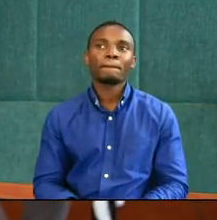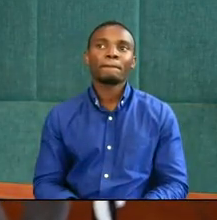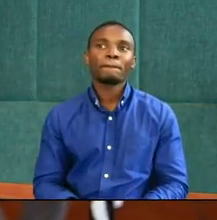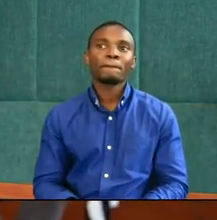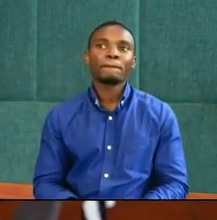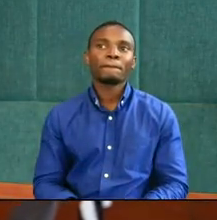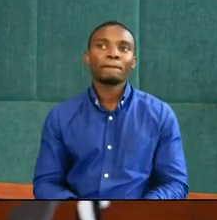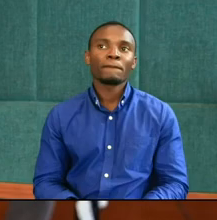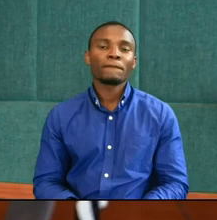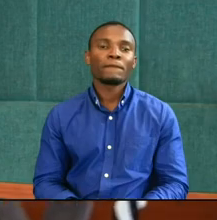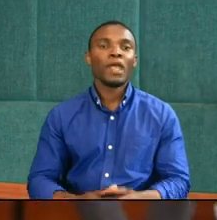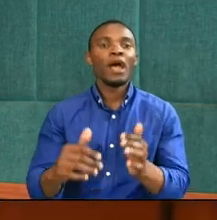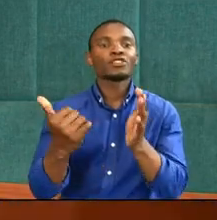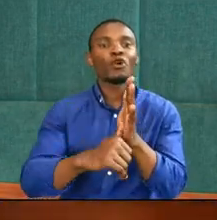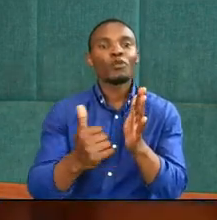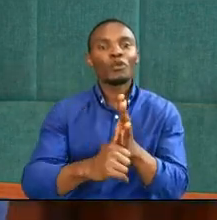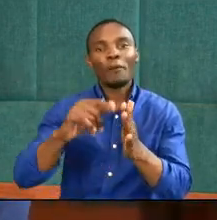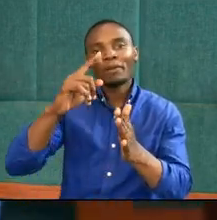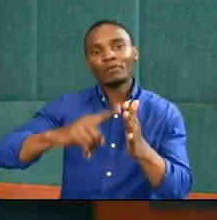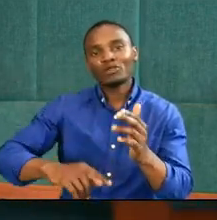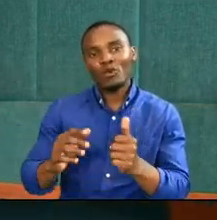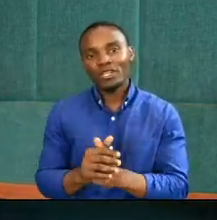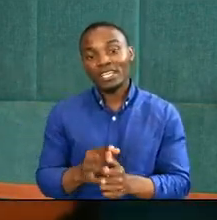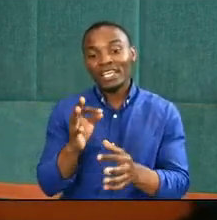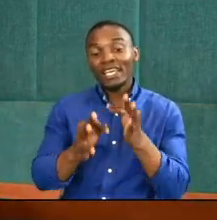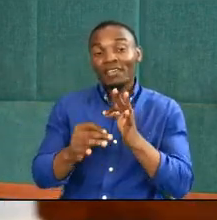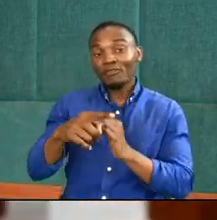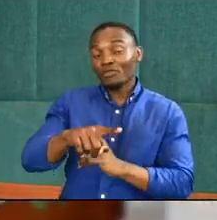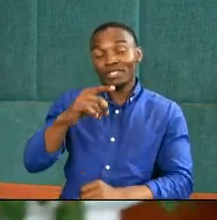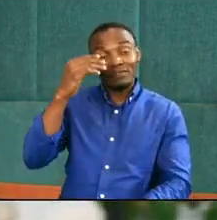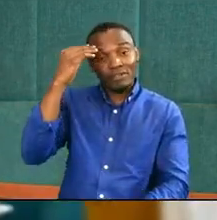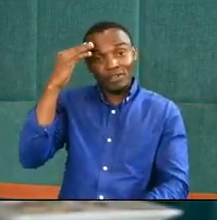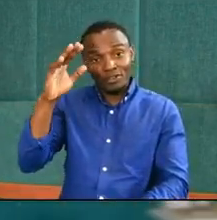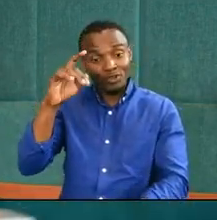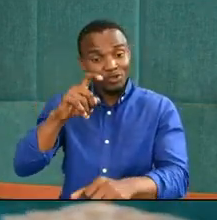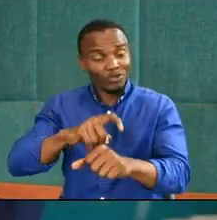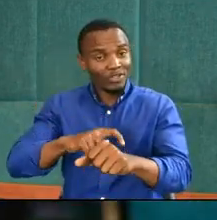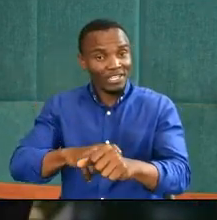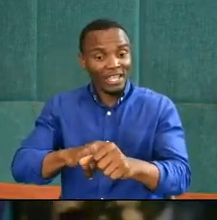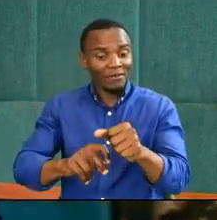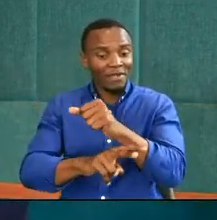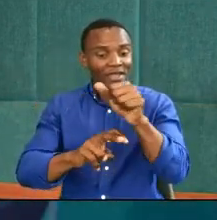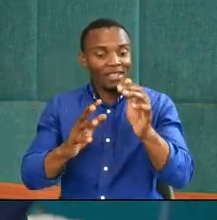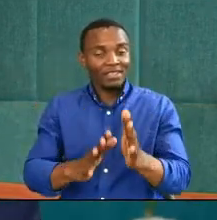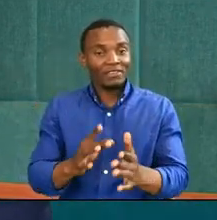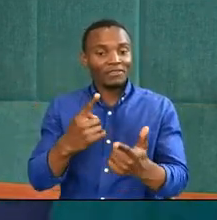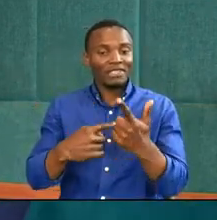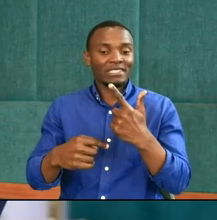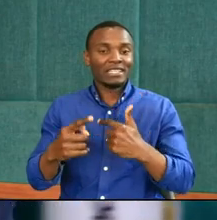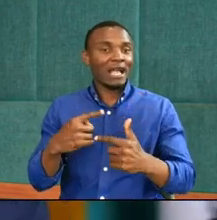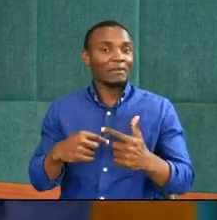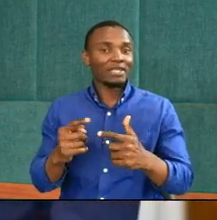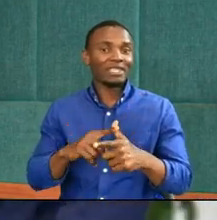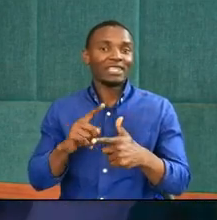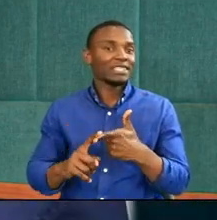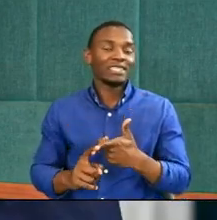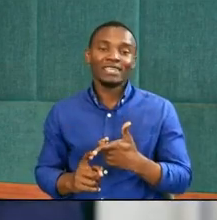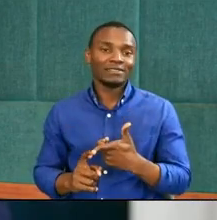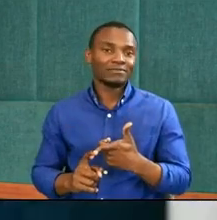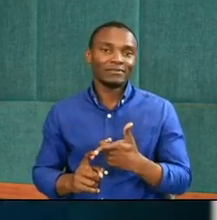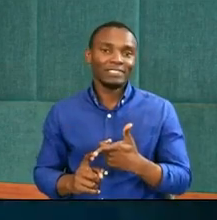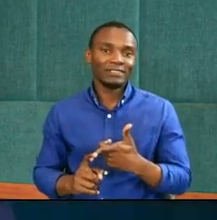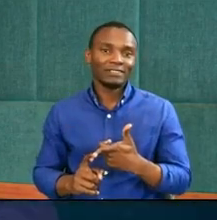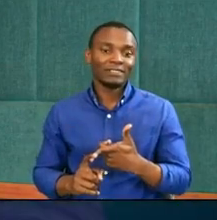watch a preacher. The problem is, if you don't know what time the thief is coming, then it